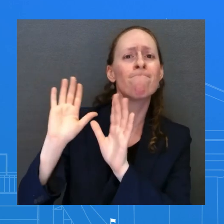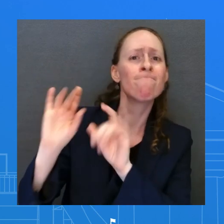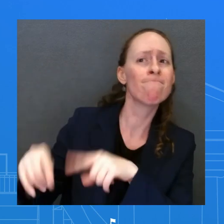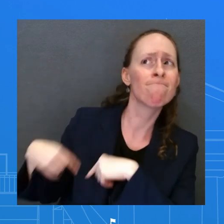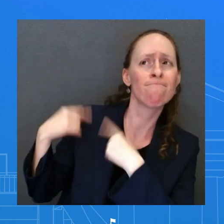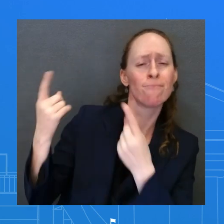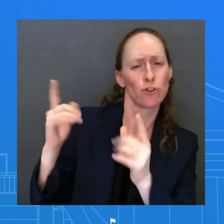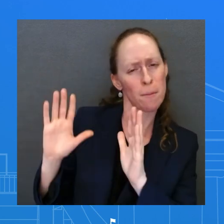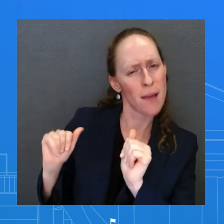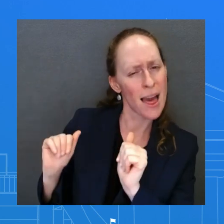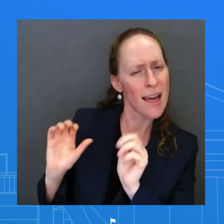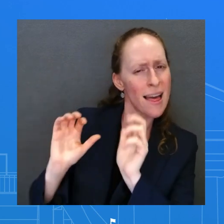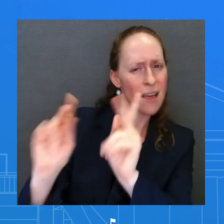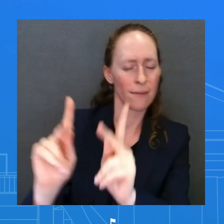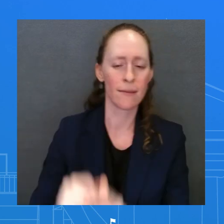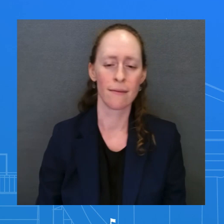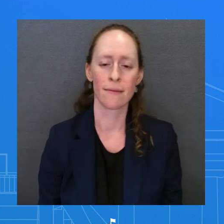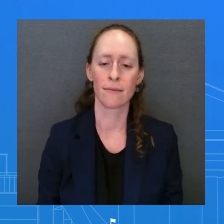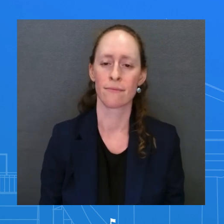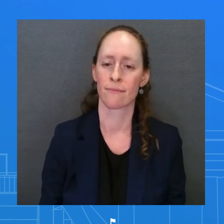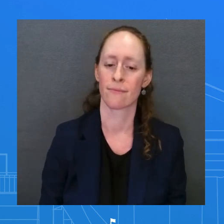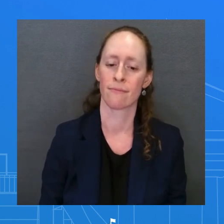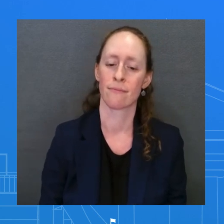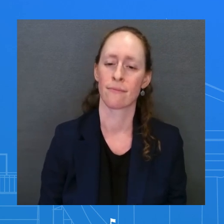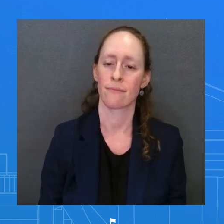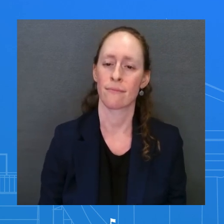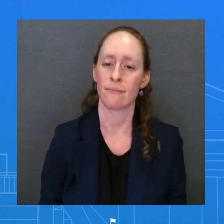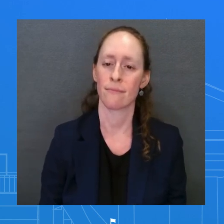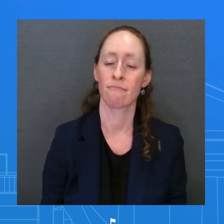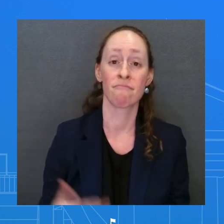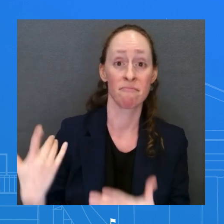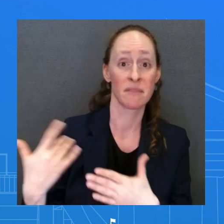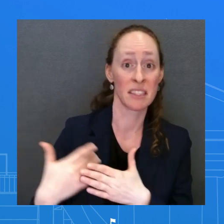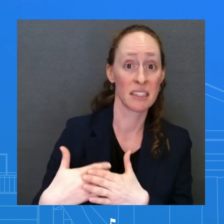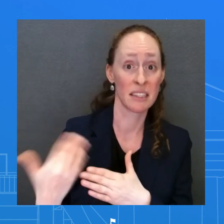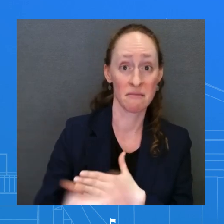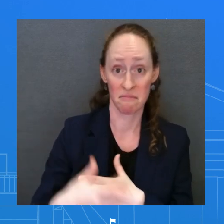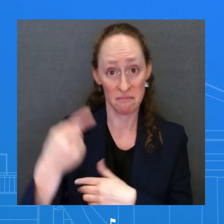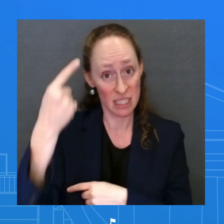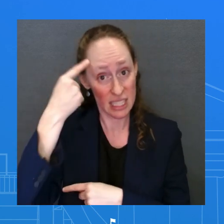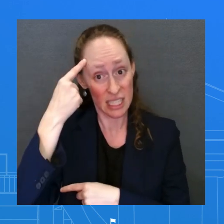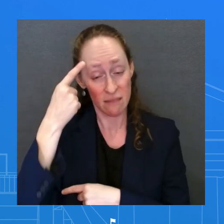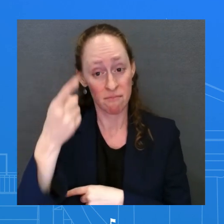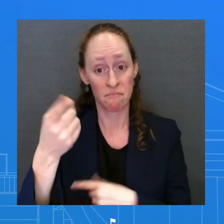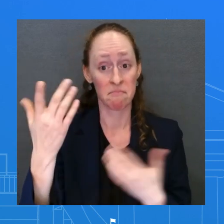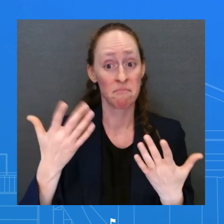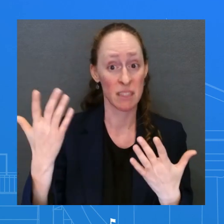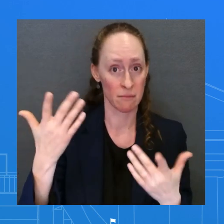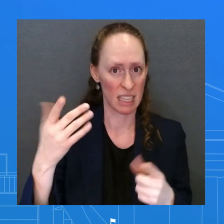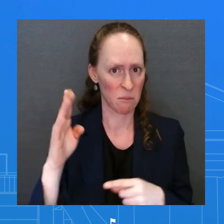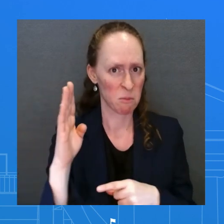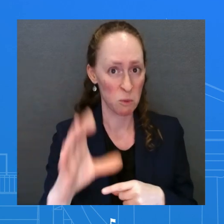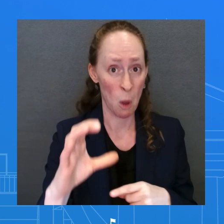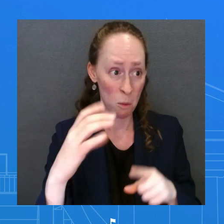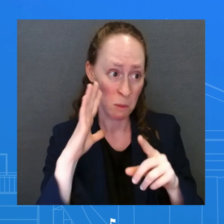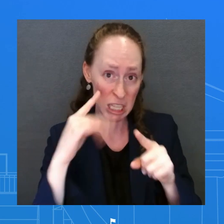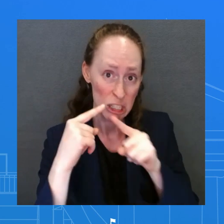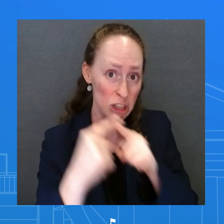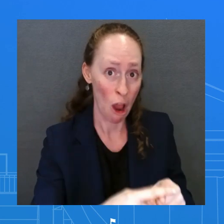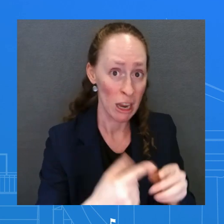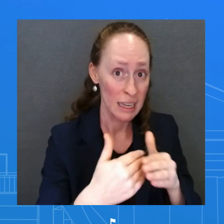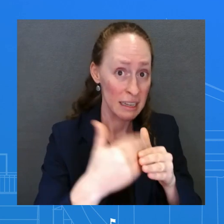target contraception next? Look, I mean, it is a concern, right? In this state house, just this session alone, right,